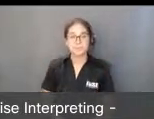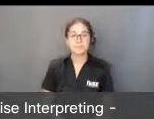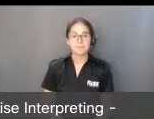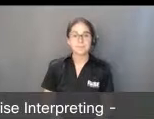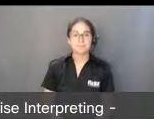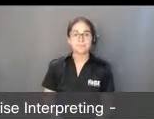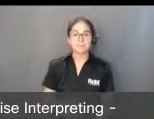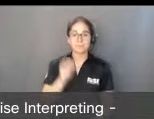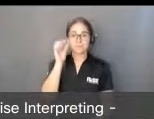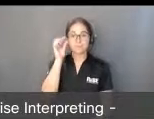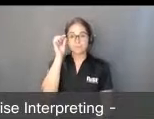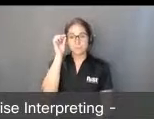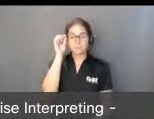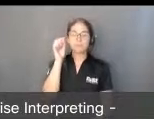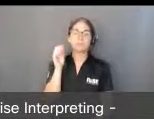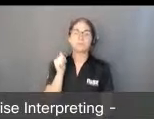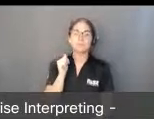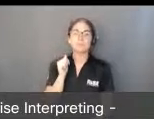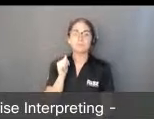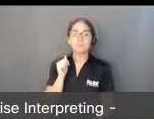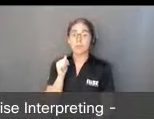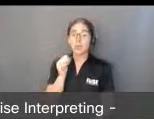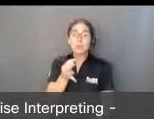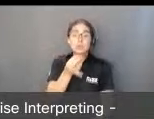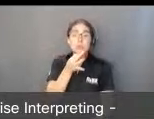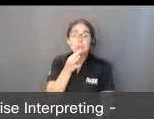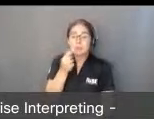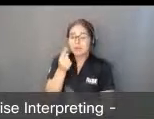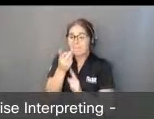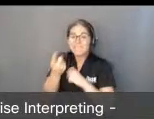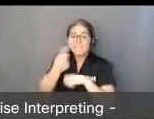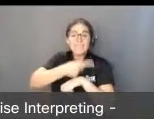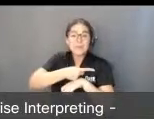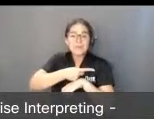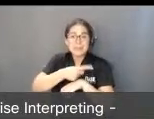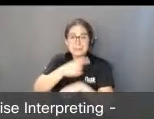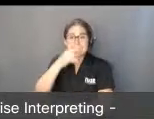In a few short days, our kids are going to be